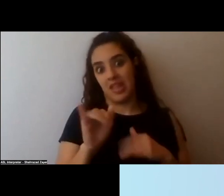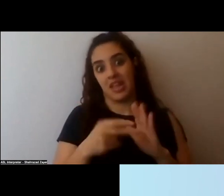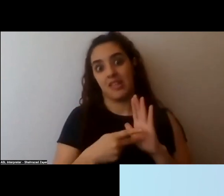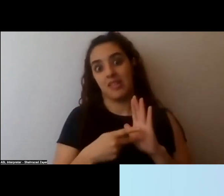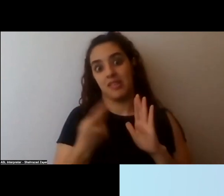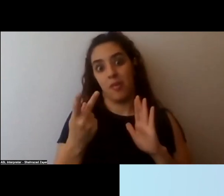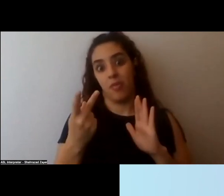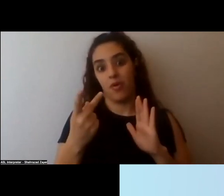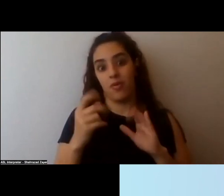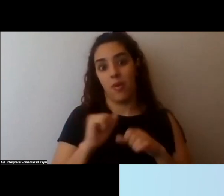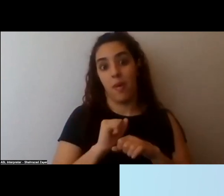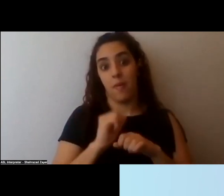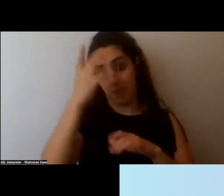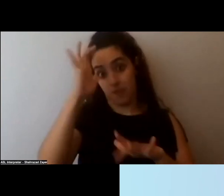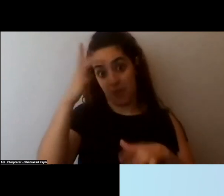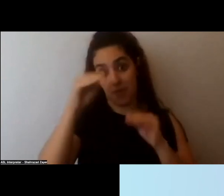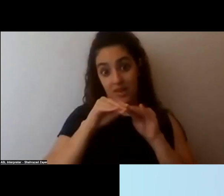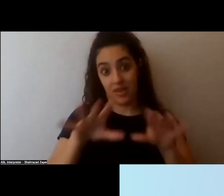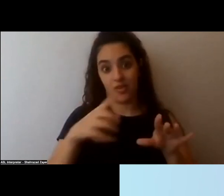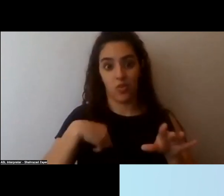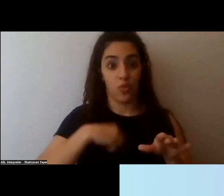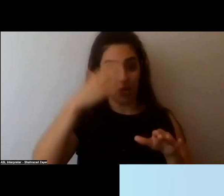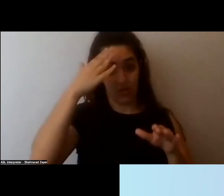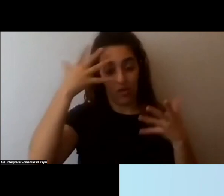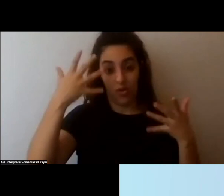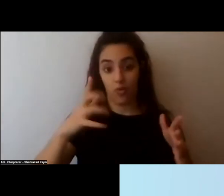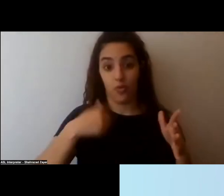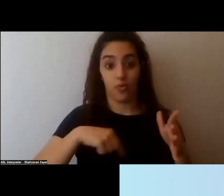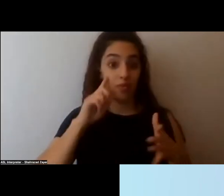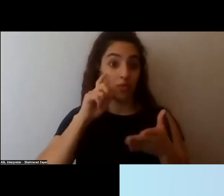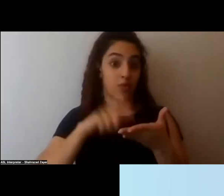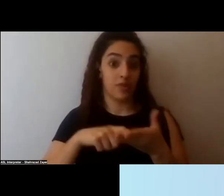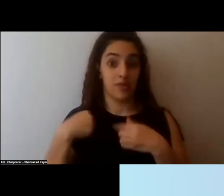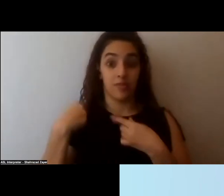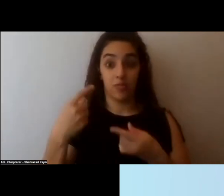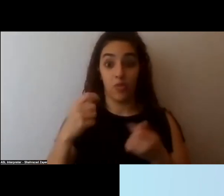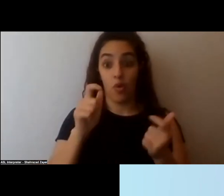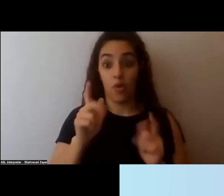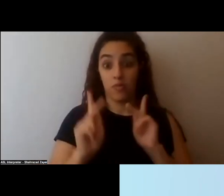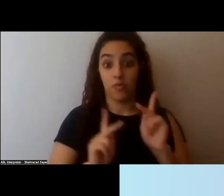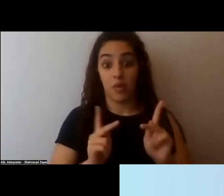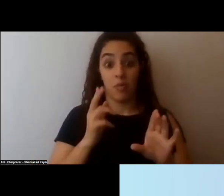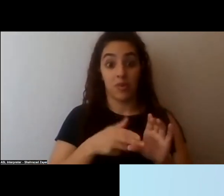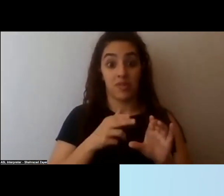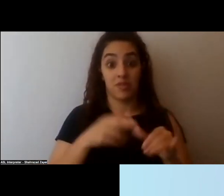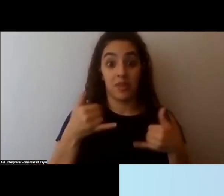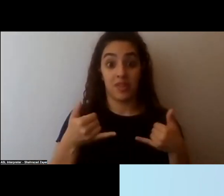we see that in all of us that are participating today. The